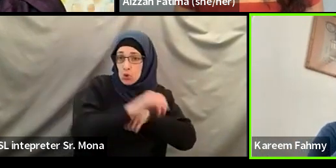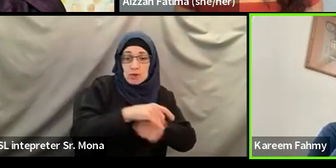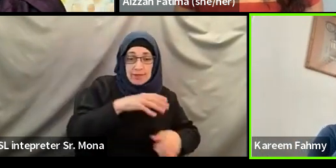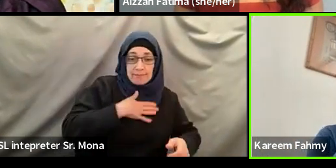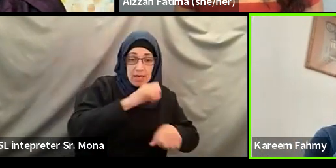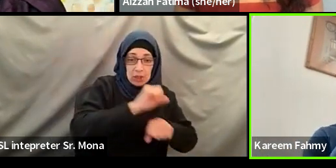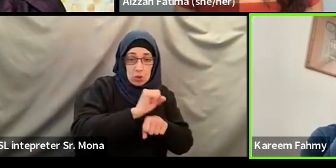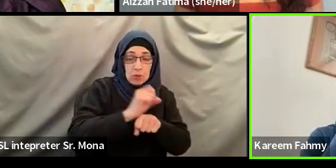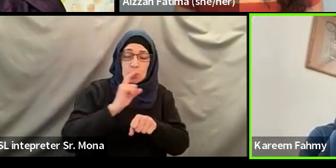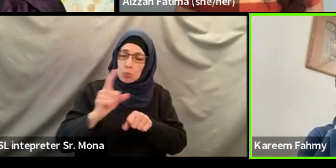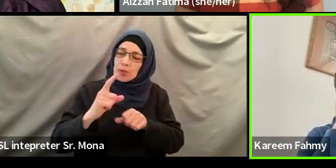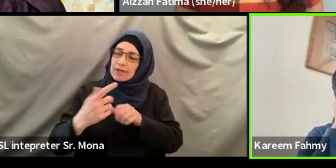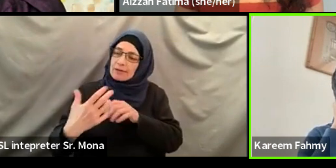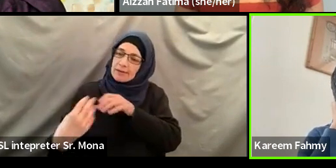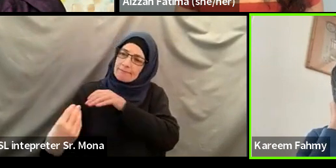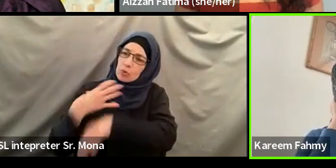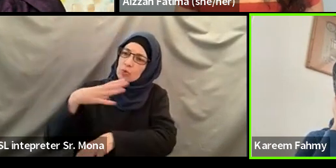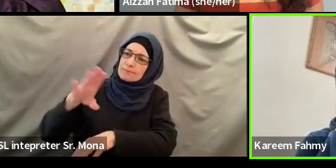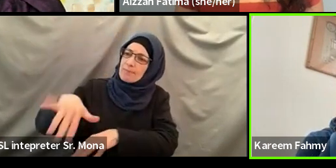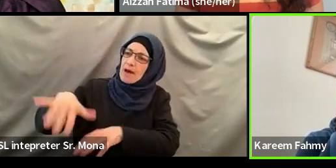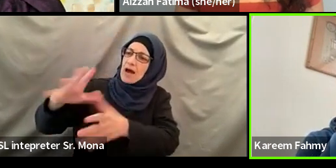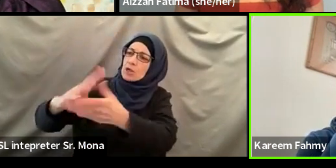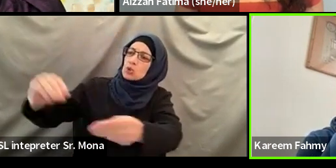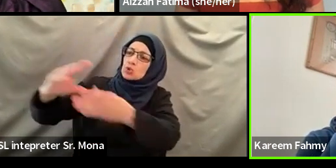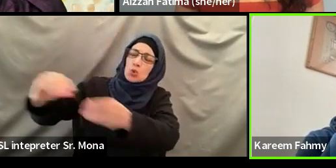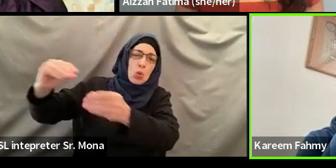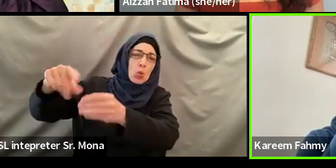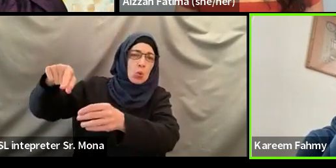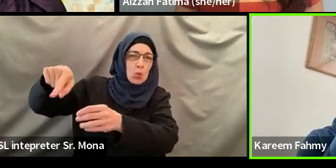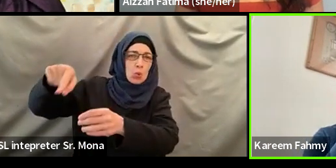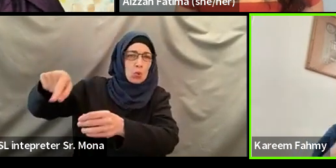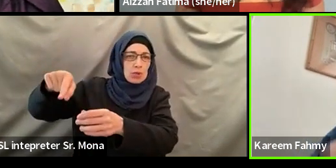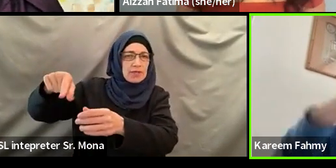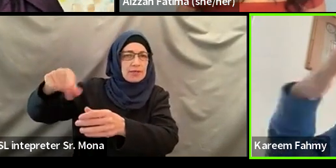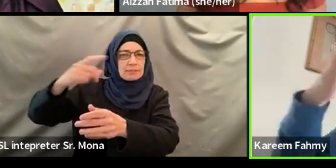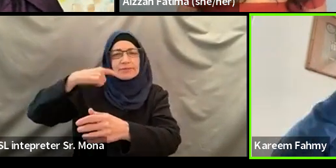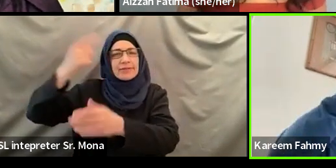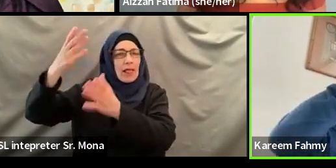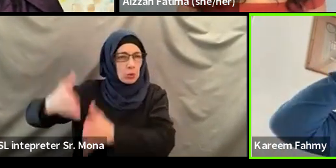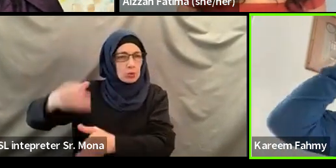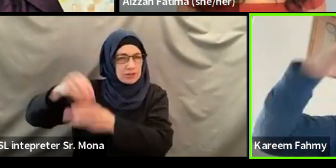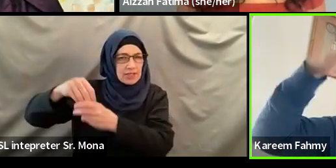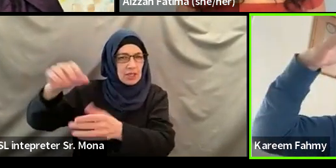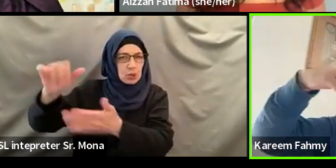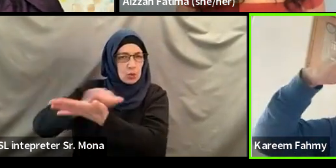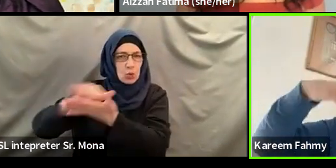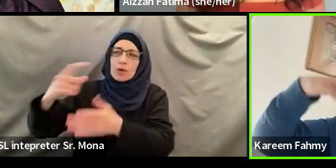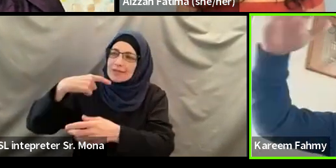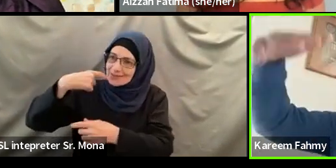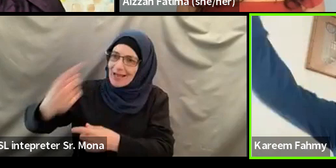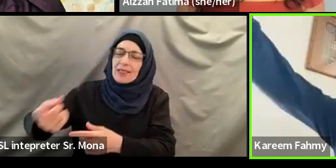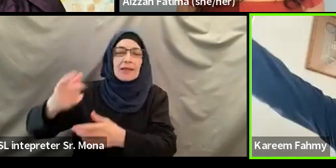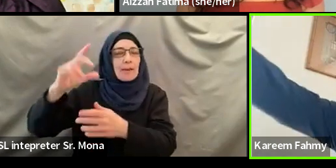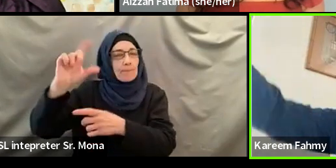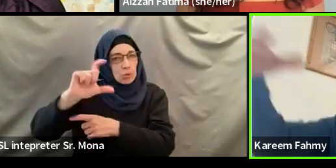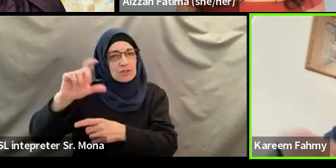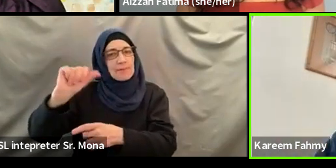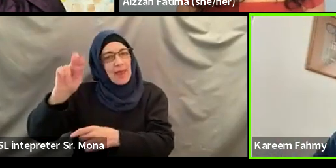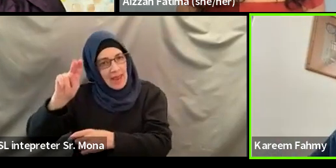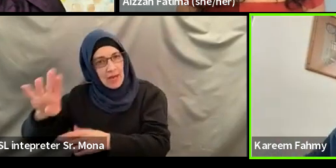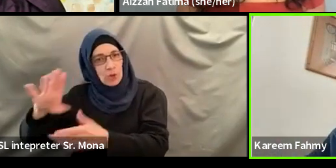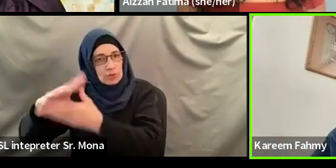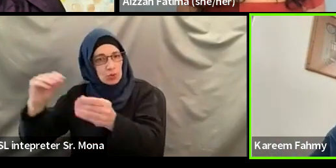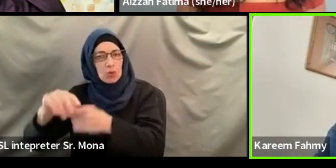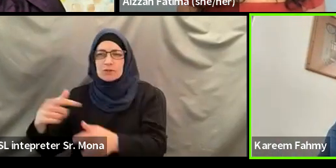primarily in New York, you know, telling Muslim and Arab stories, and that sort of encouraged me there. So I felt like it's my responsibility to do that,